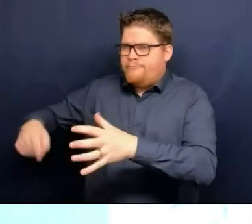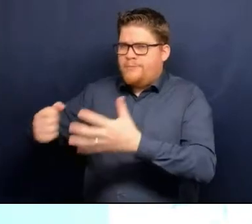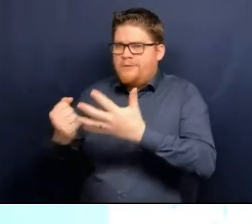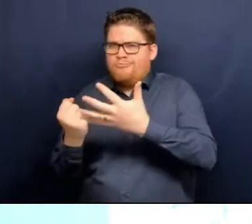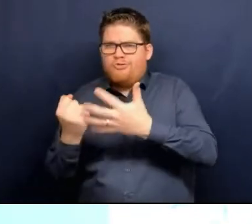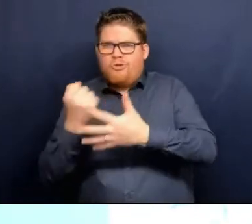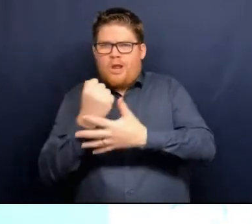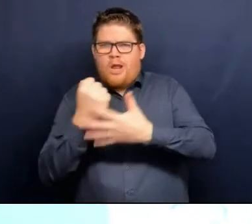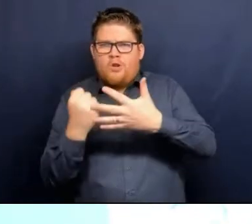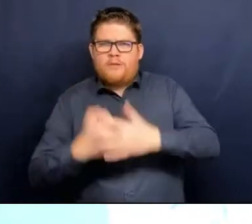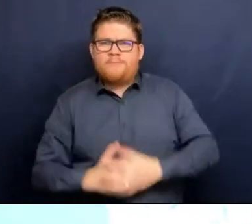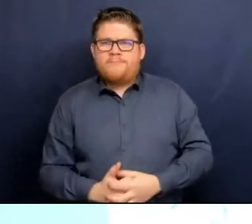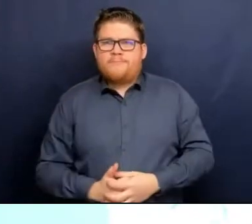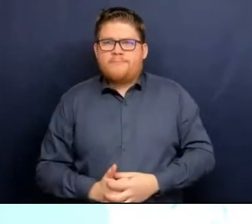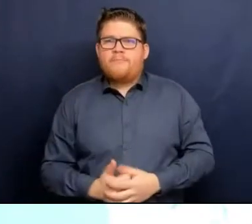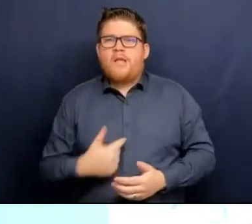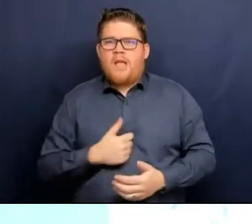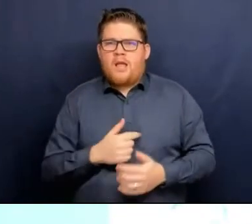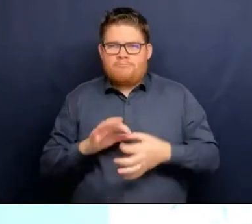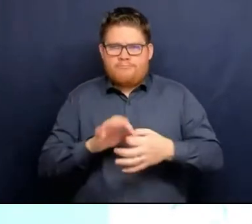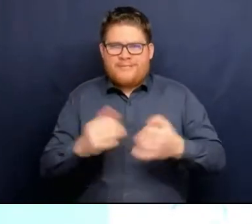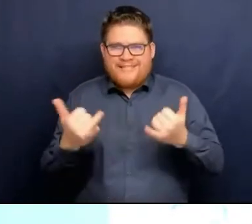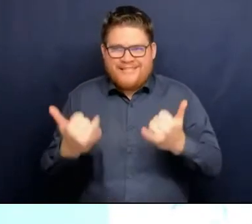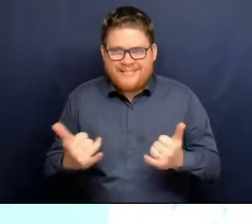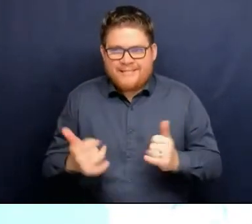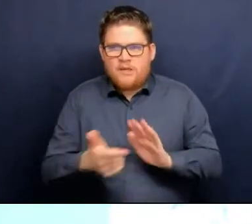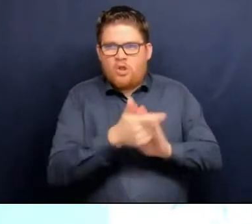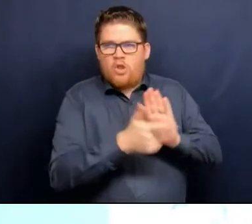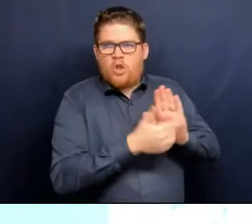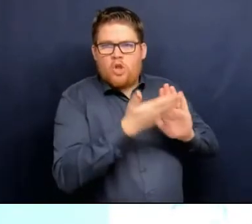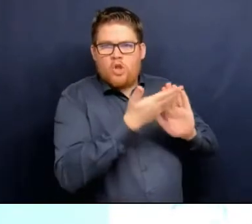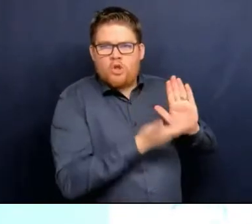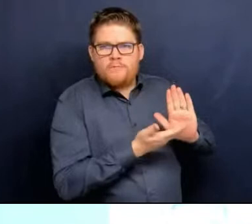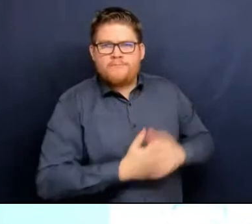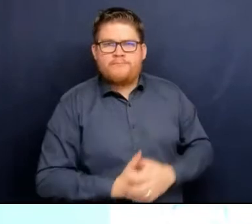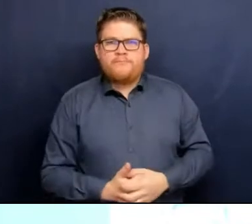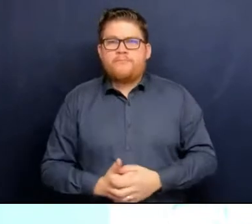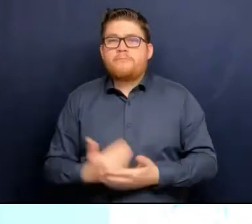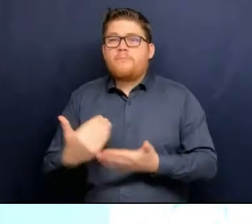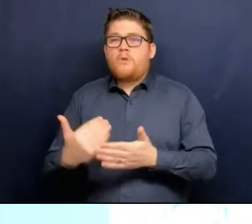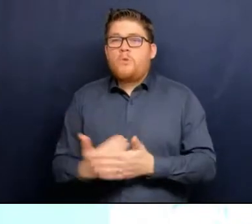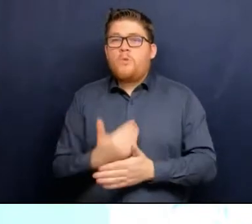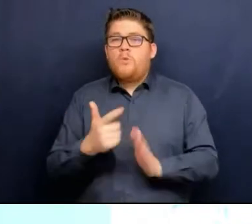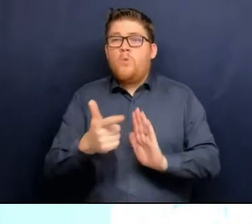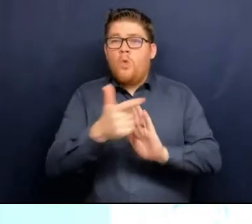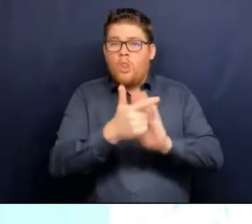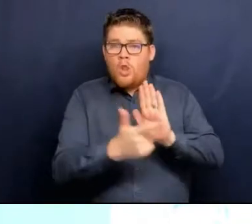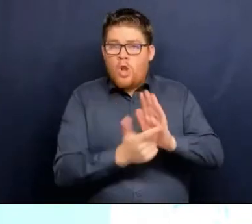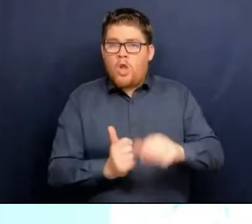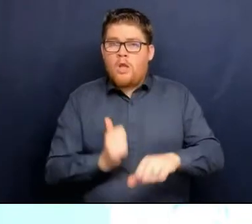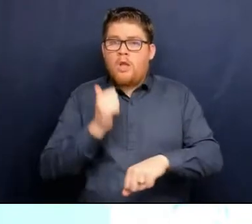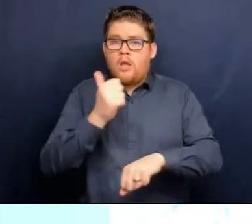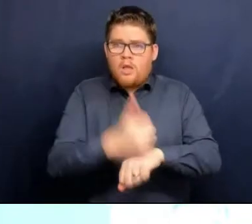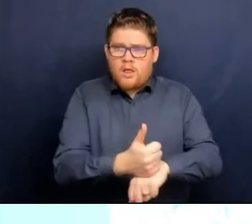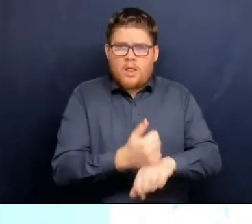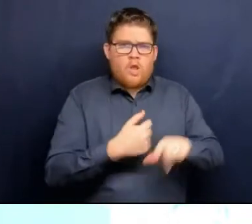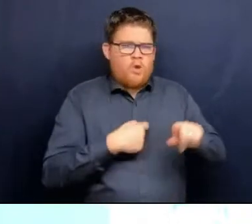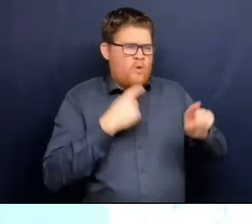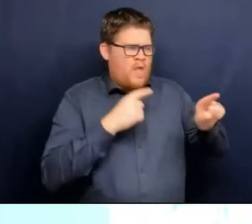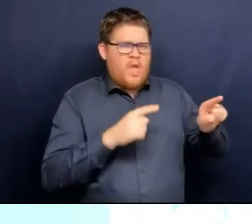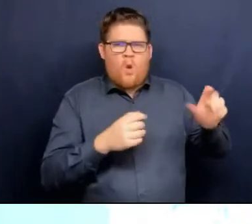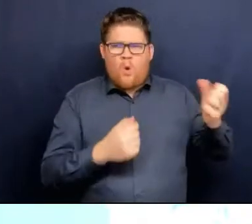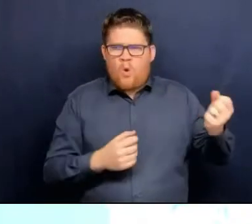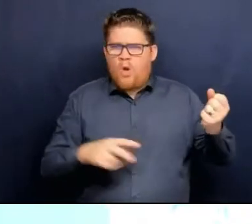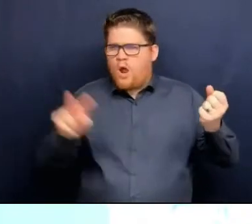as new laws come forward in the shape of bills, how do we ensure that we engage deeply with them in a way we have never done before